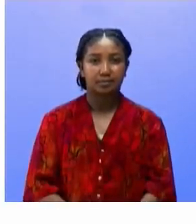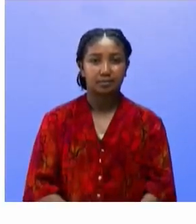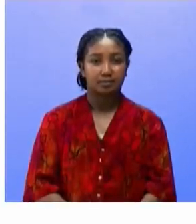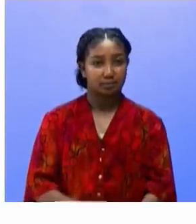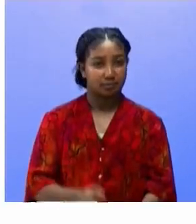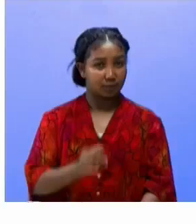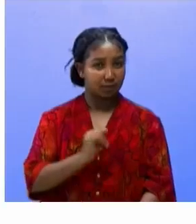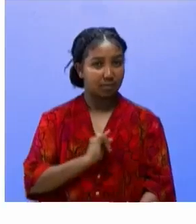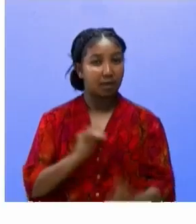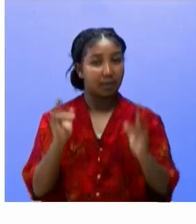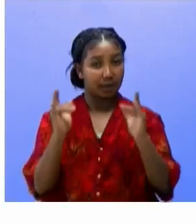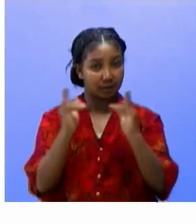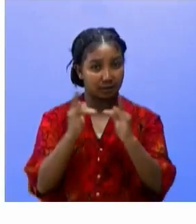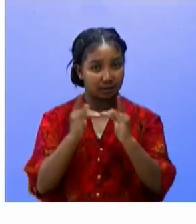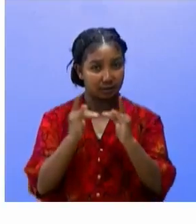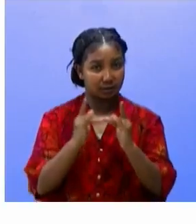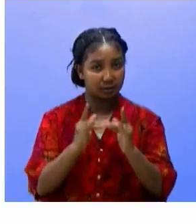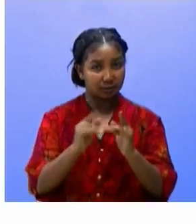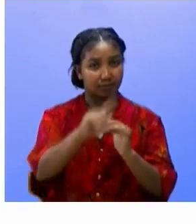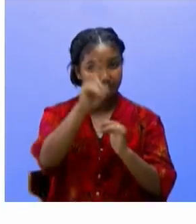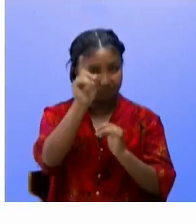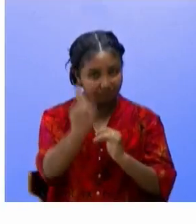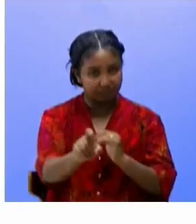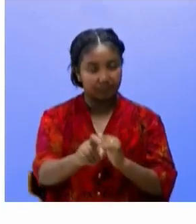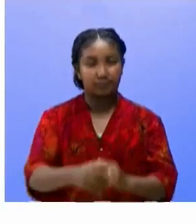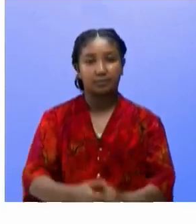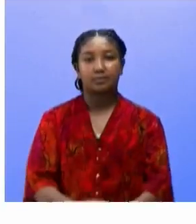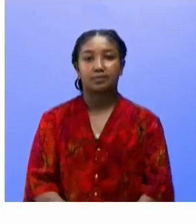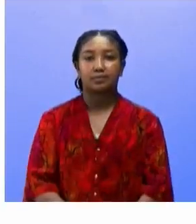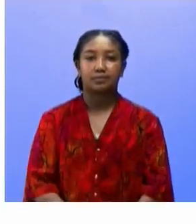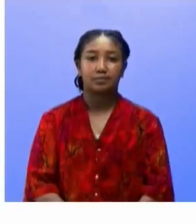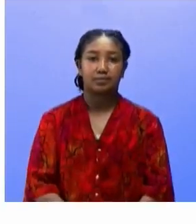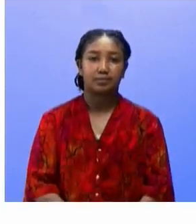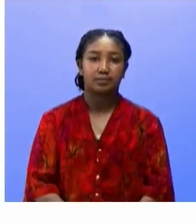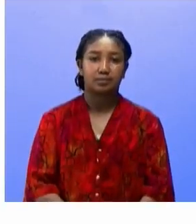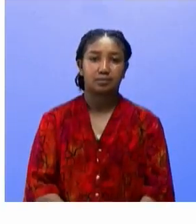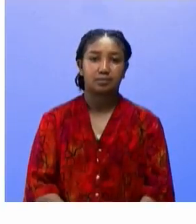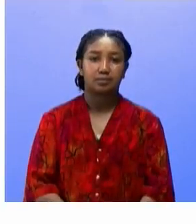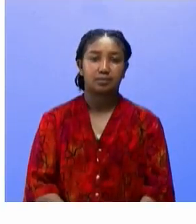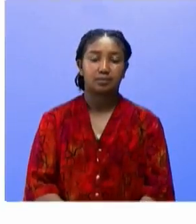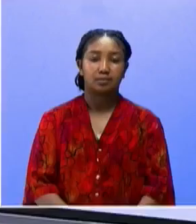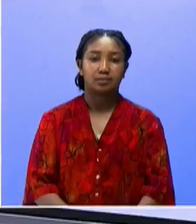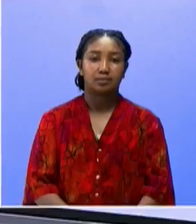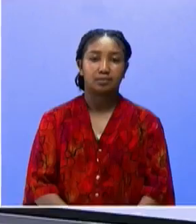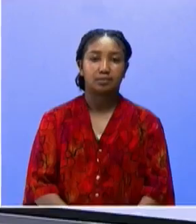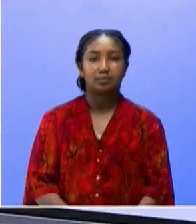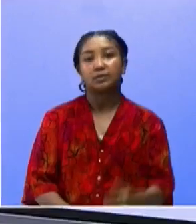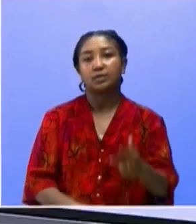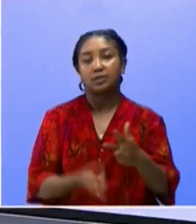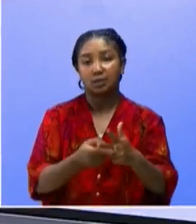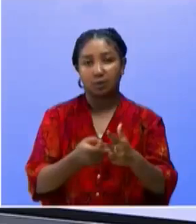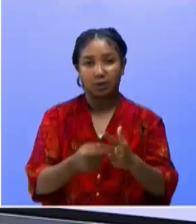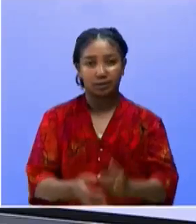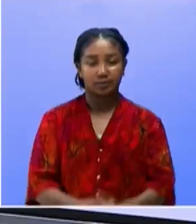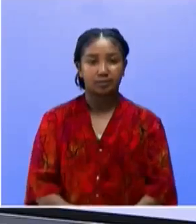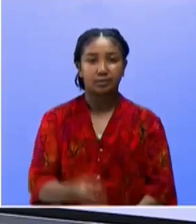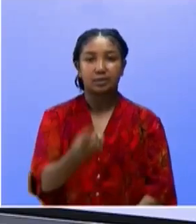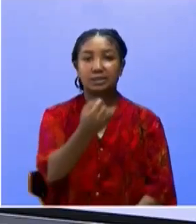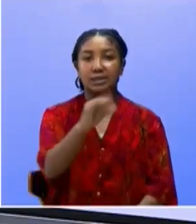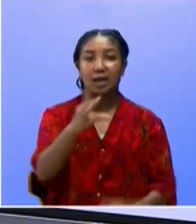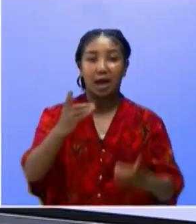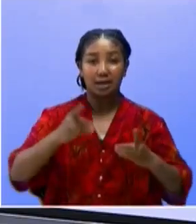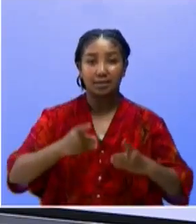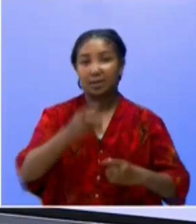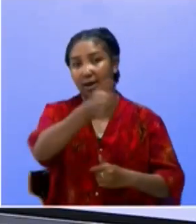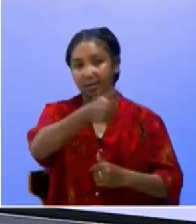my bed? Had I made my bed? Question mark. For the third one, they had been